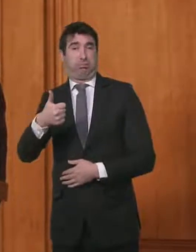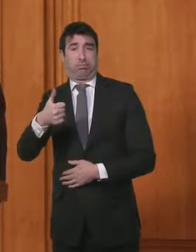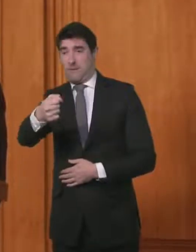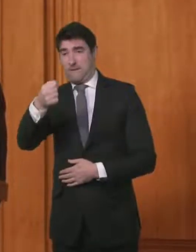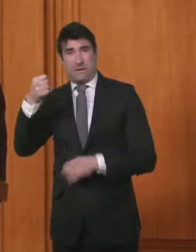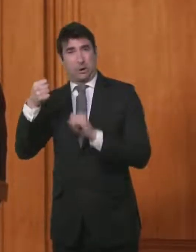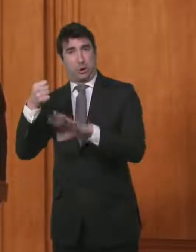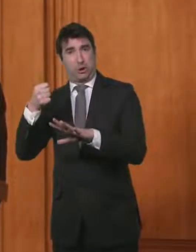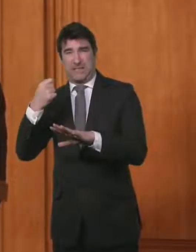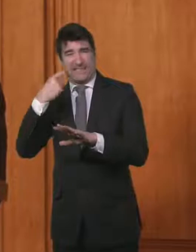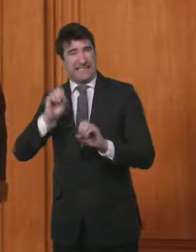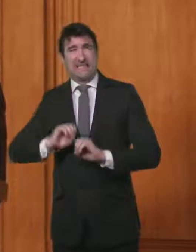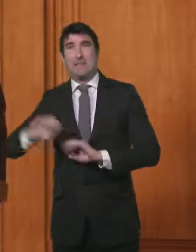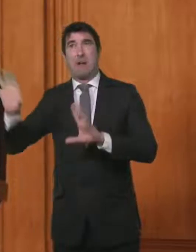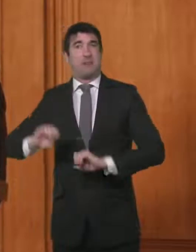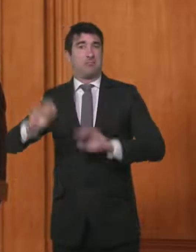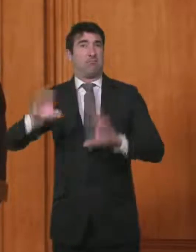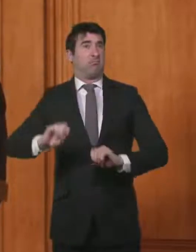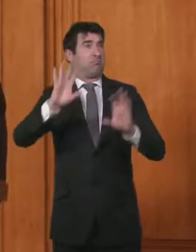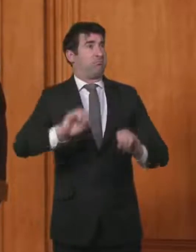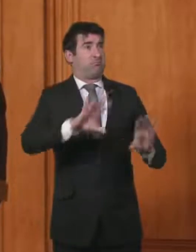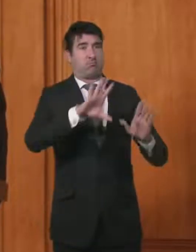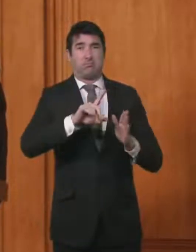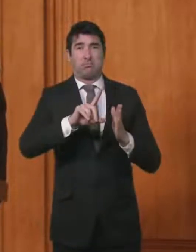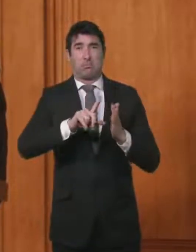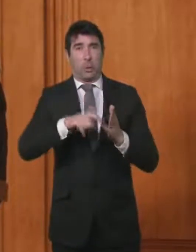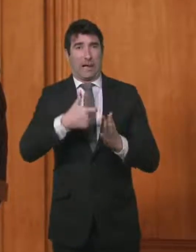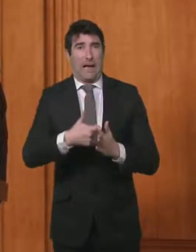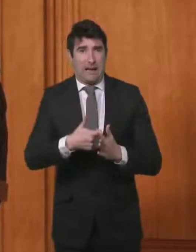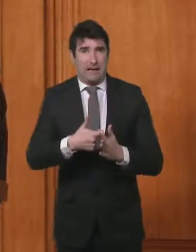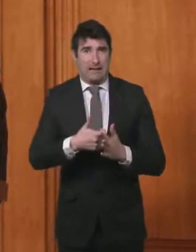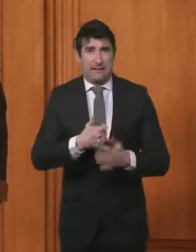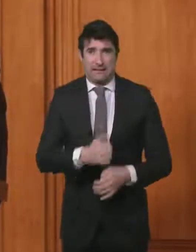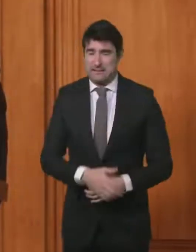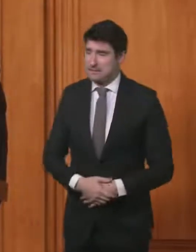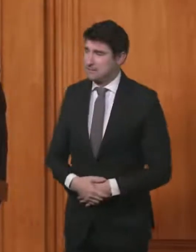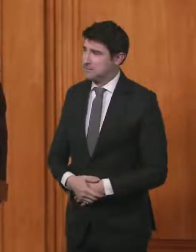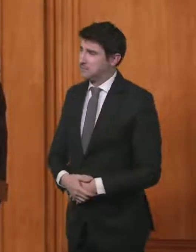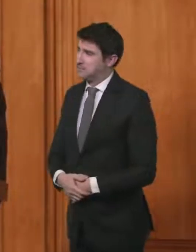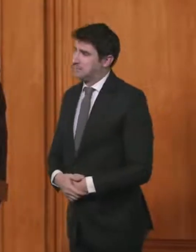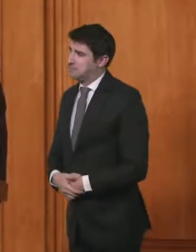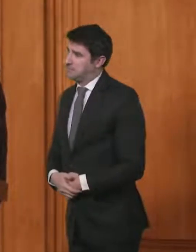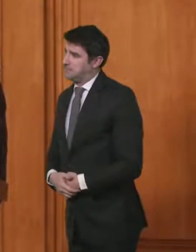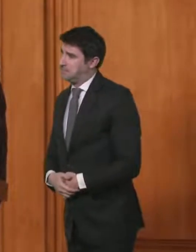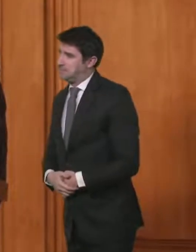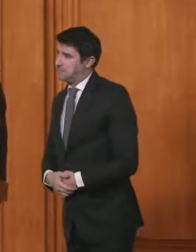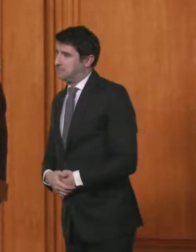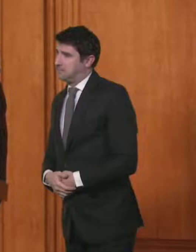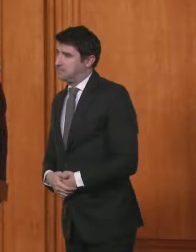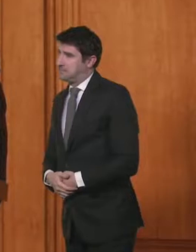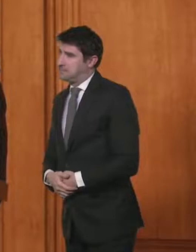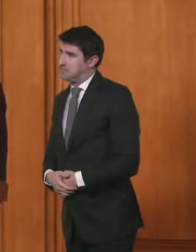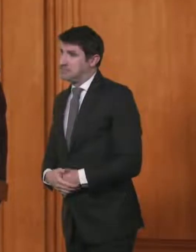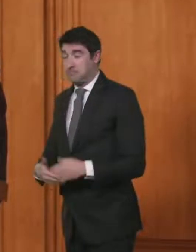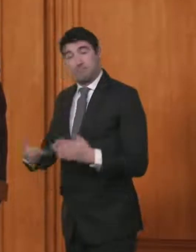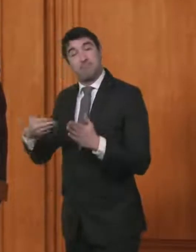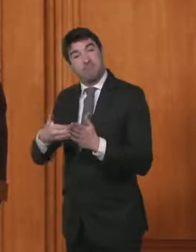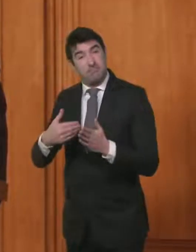absolute ambition across the whole of the system that the only thing that is going to slow us down